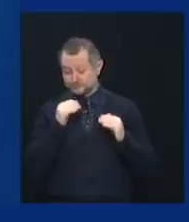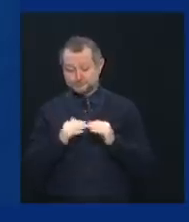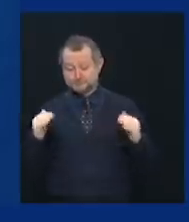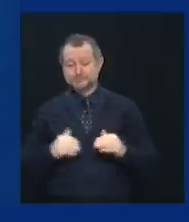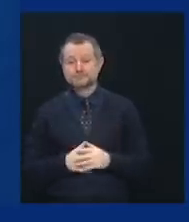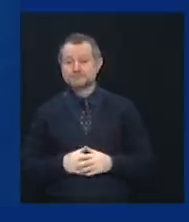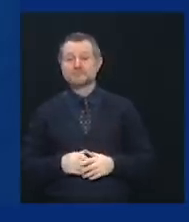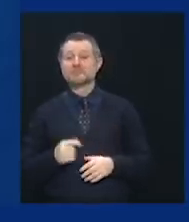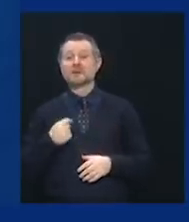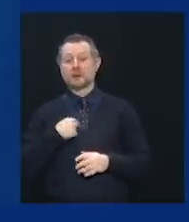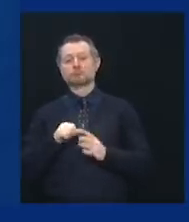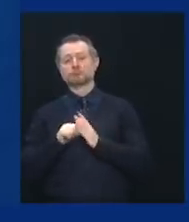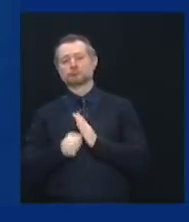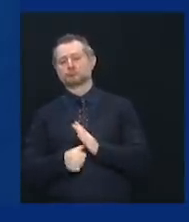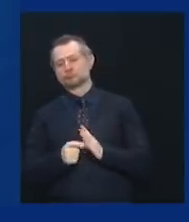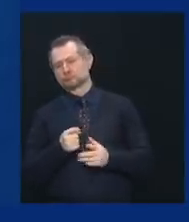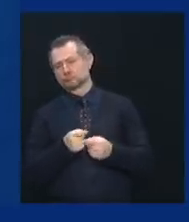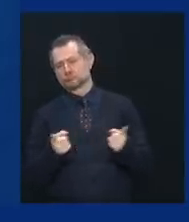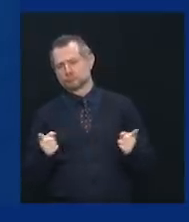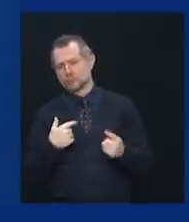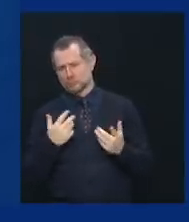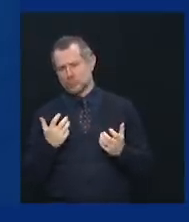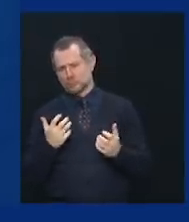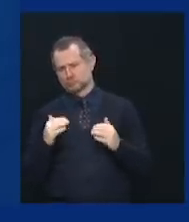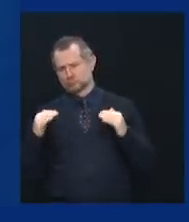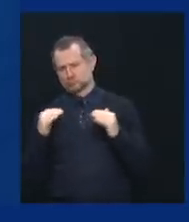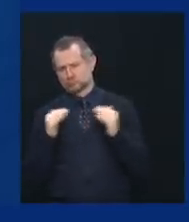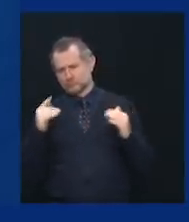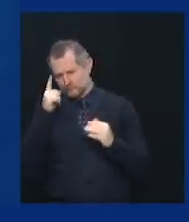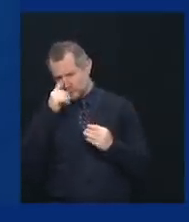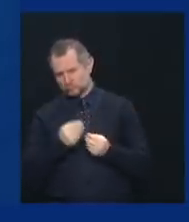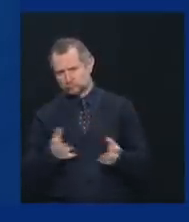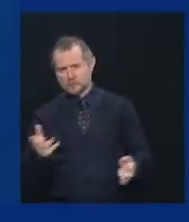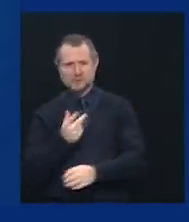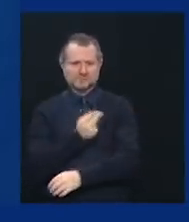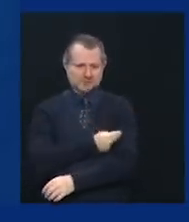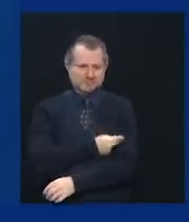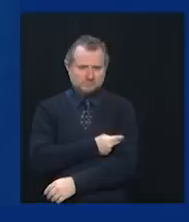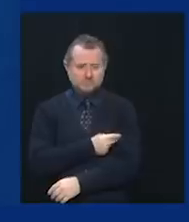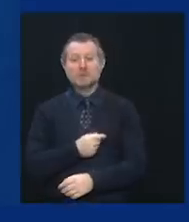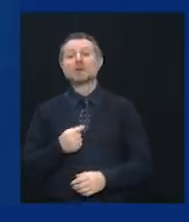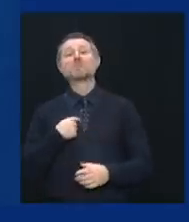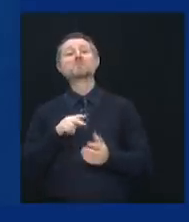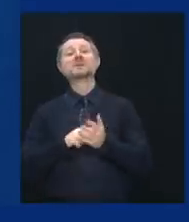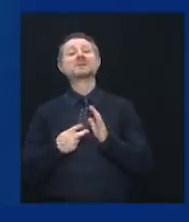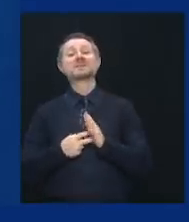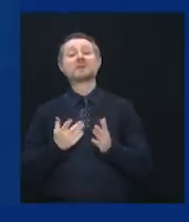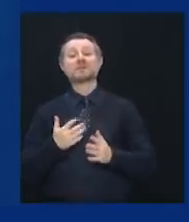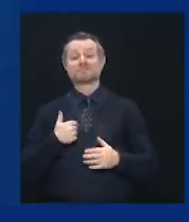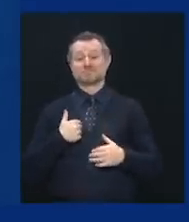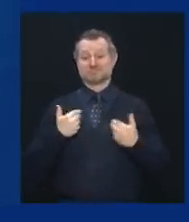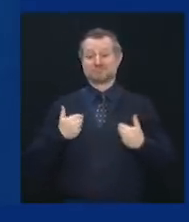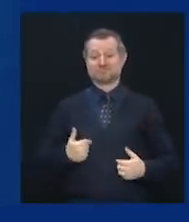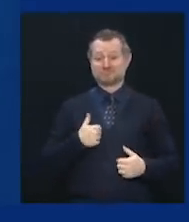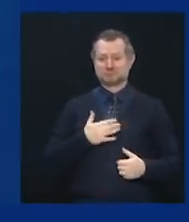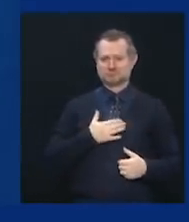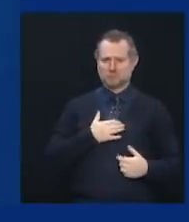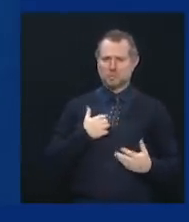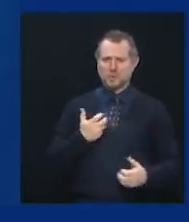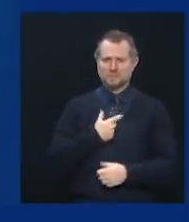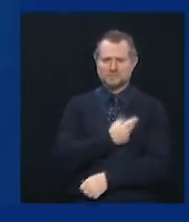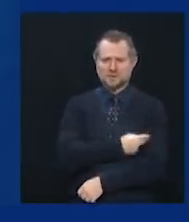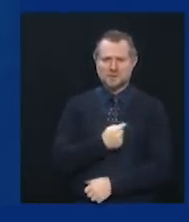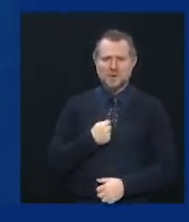point about equality of distribution, I will receive my vaccine, and I want to receive a vaccine. I believe